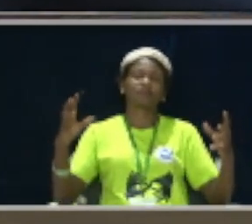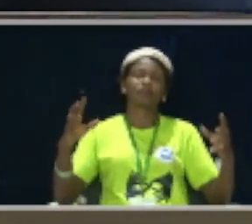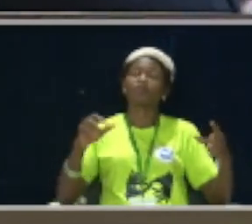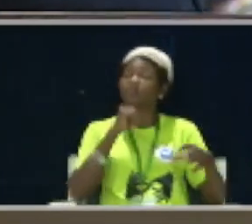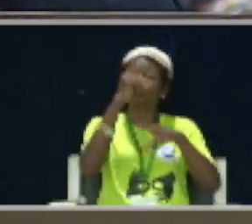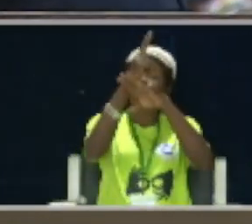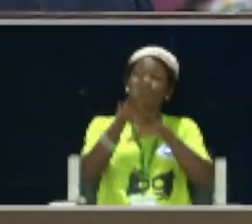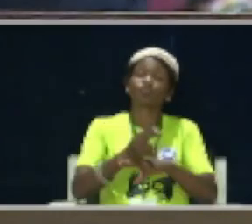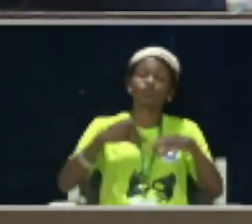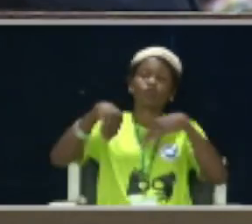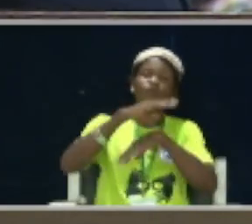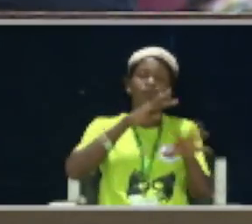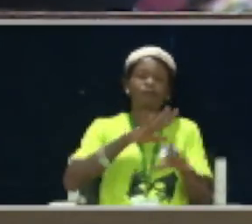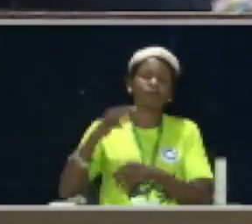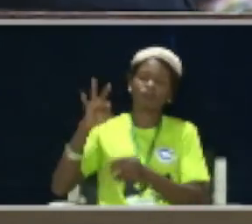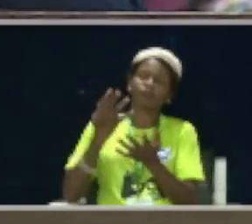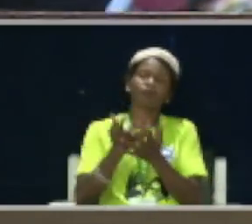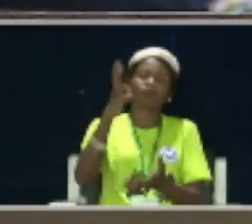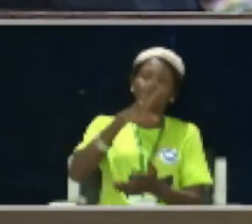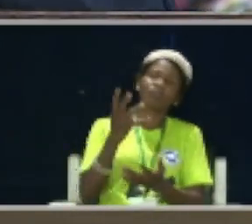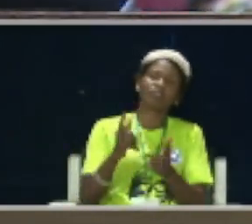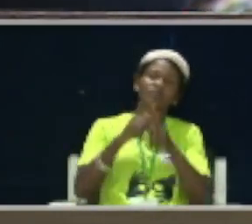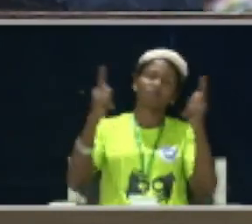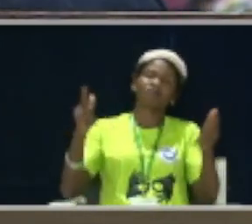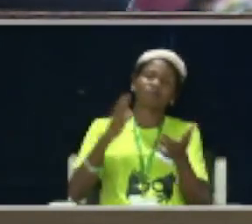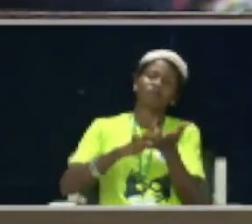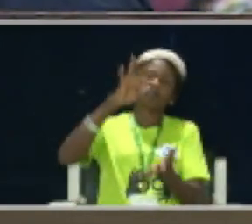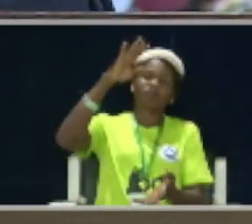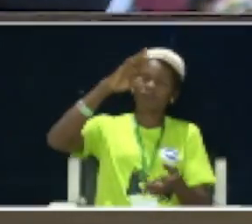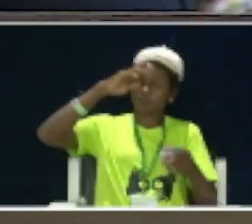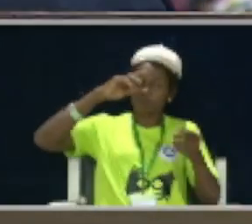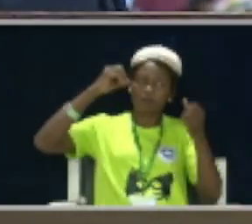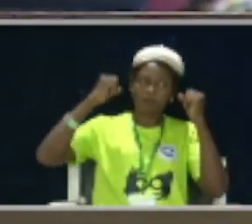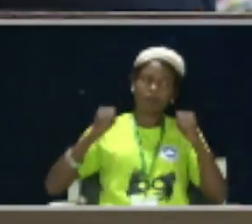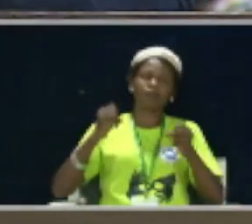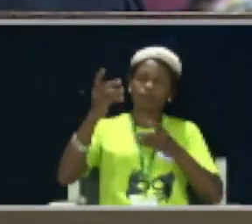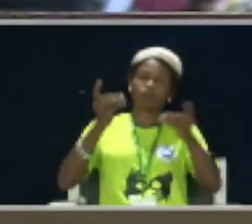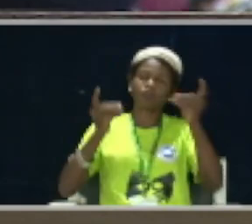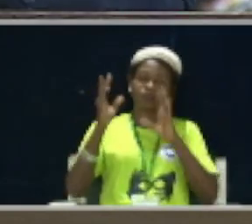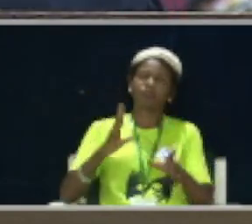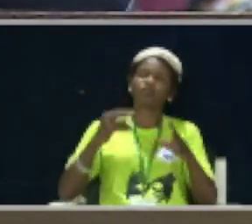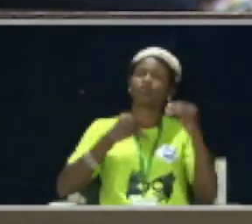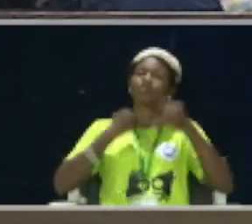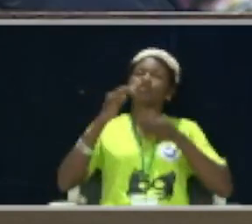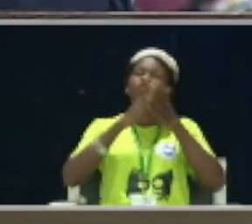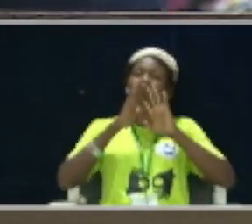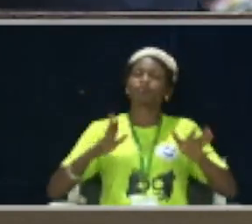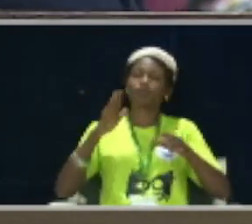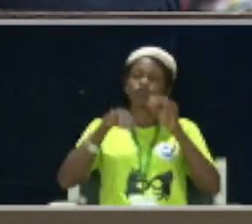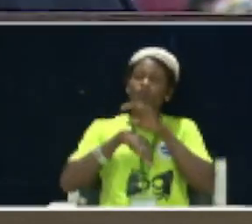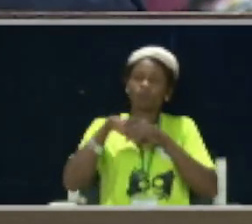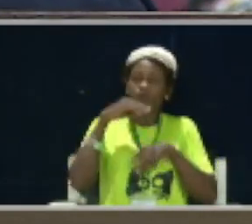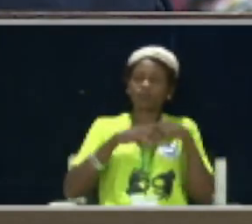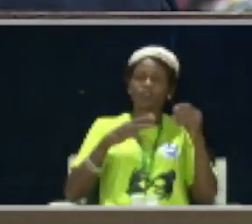unusual overflow of wealth, riches, glory, honor, power, dominion, joy, peace, comfort,